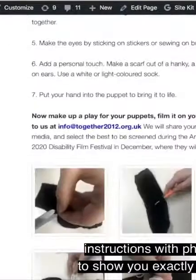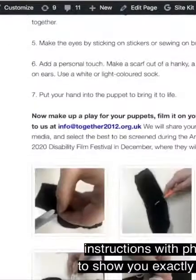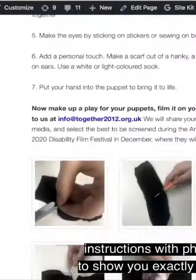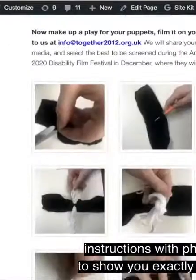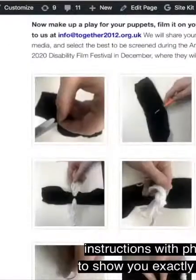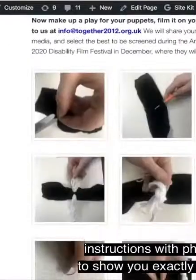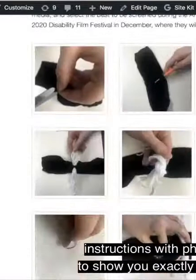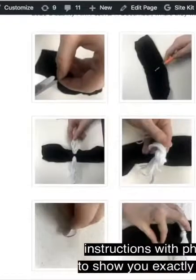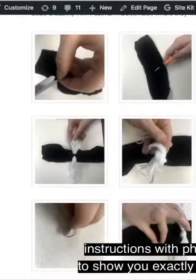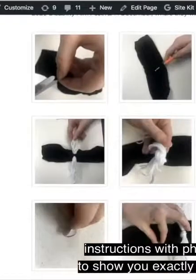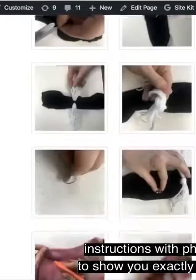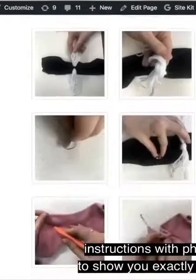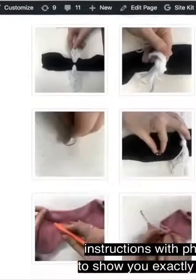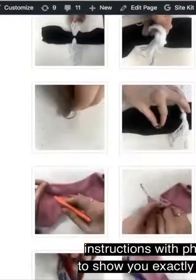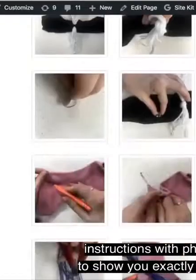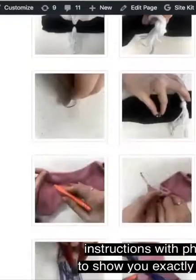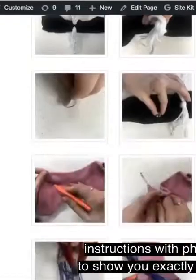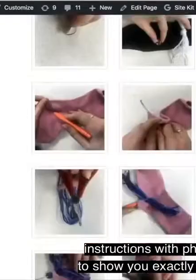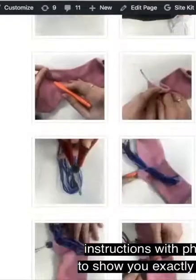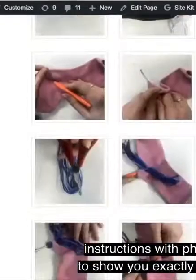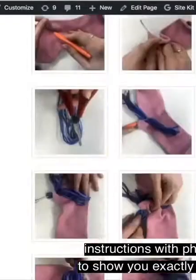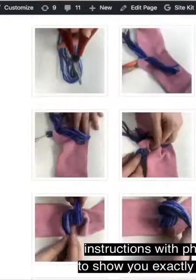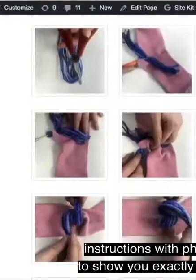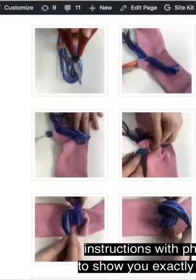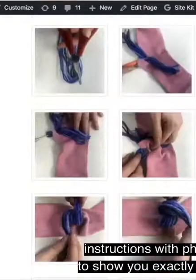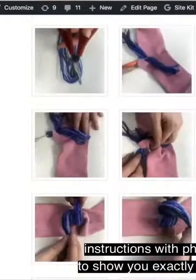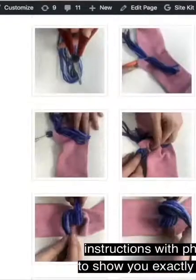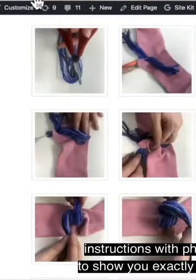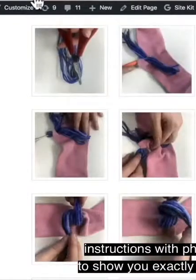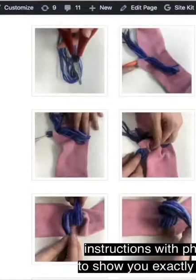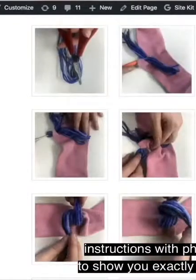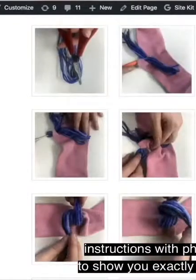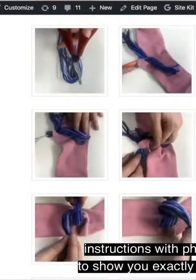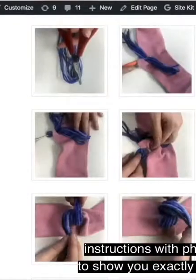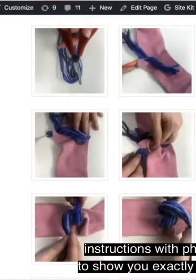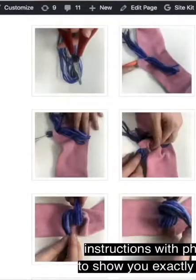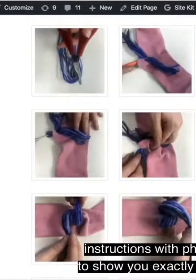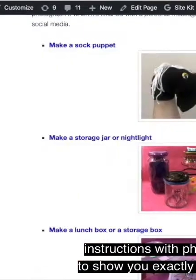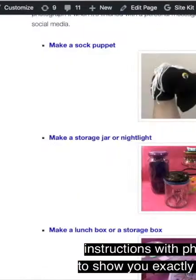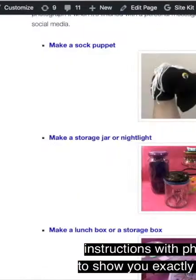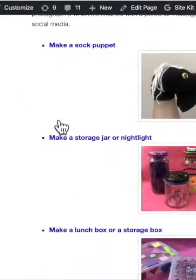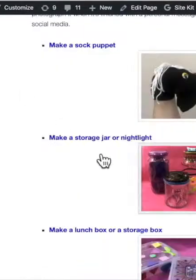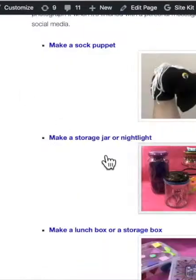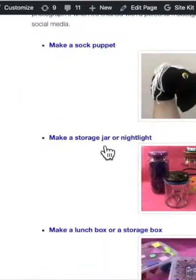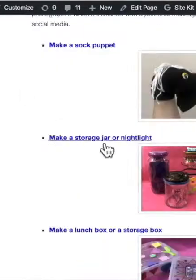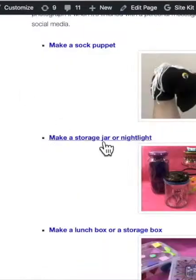of instructions with photographs to show you exactly what to do.